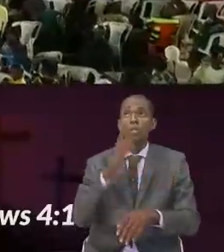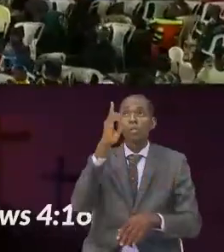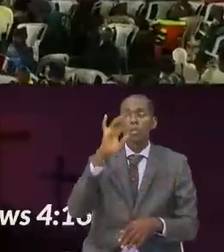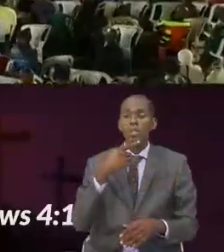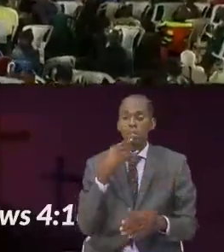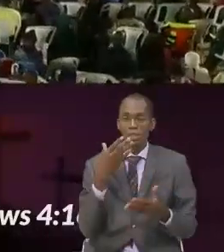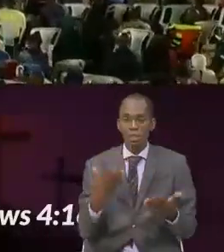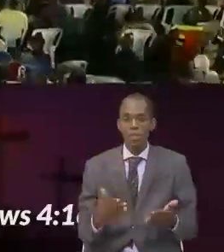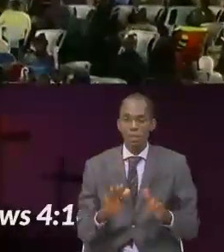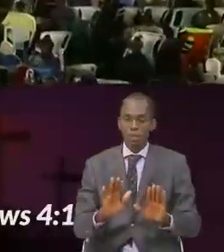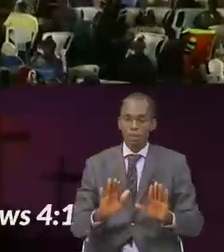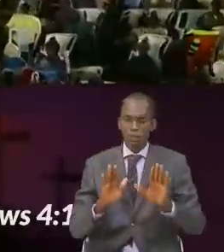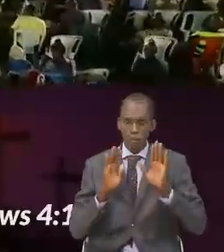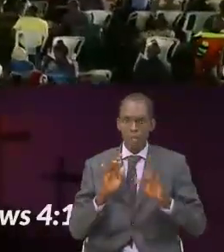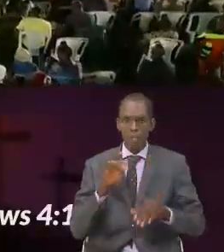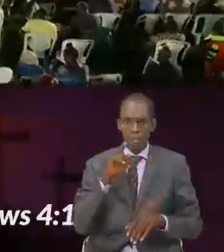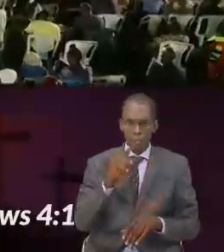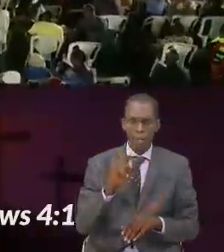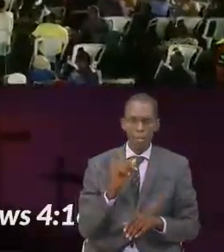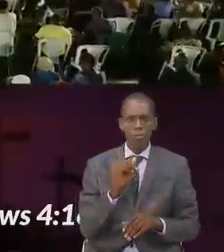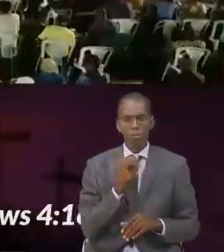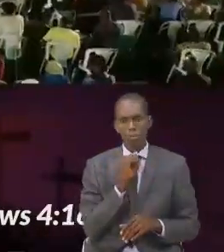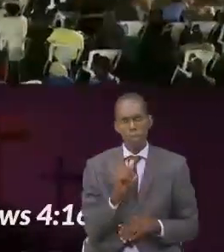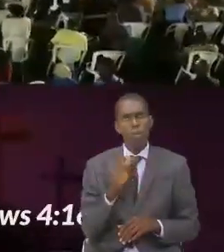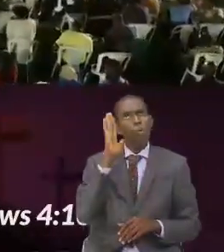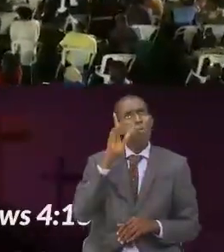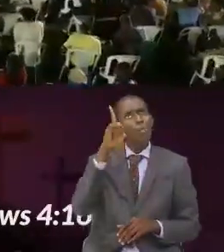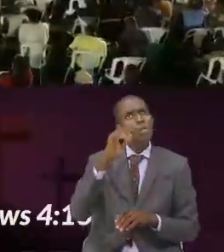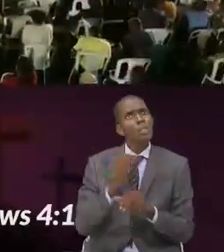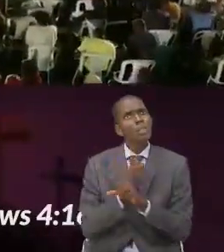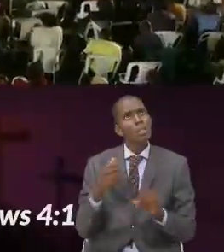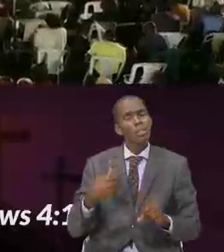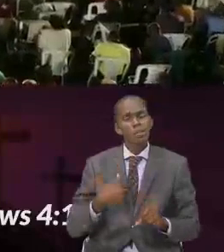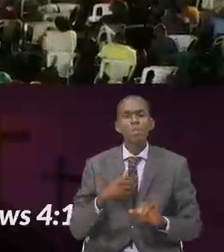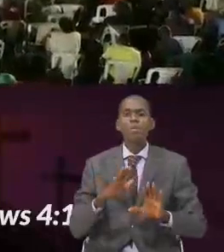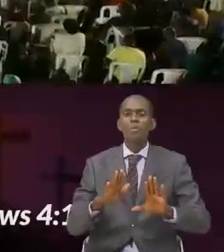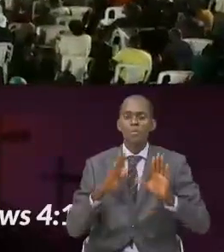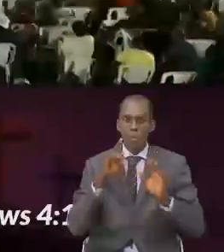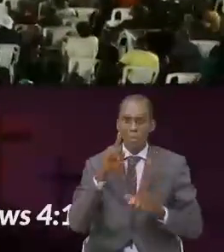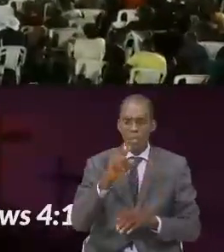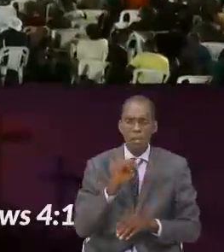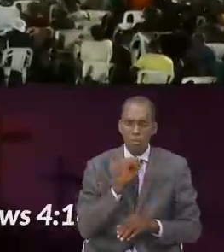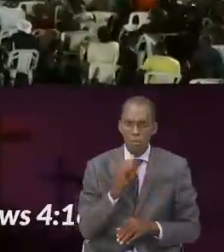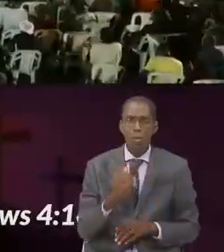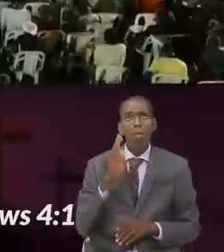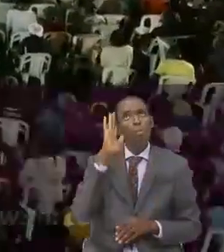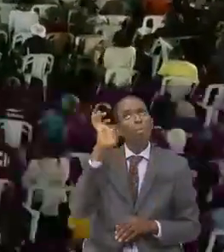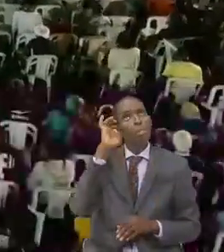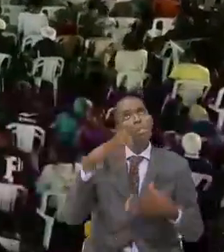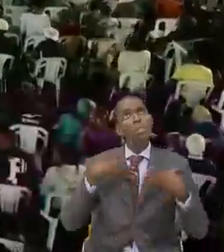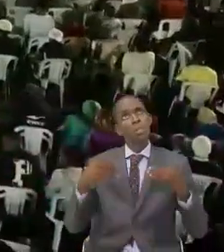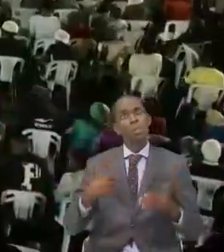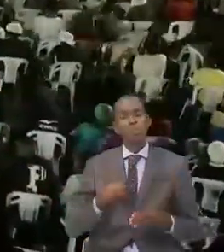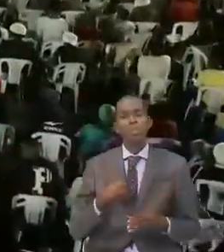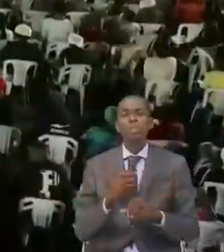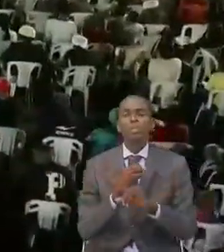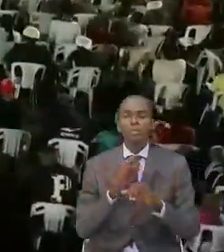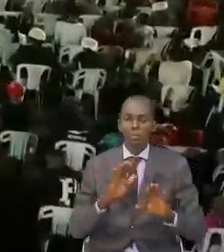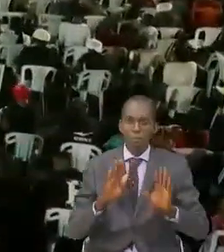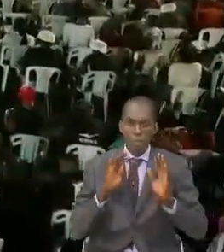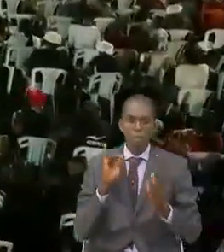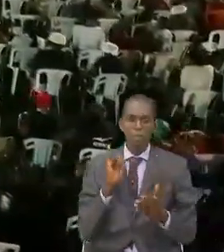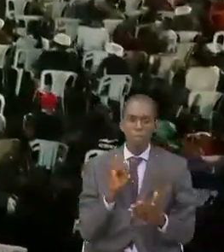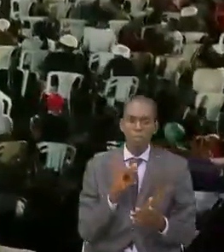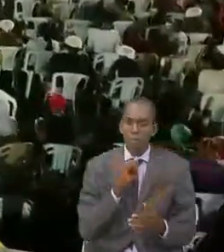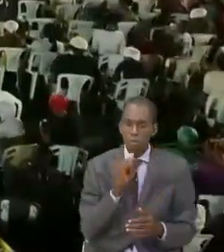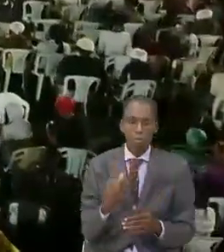the Almighty God talking unto it. It says, fear thou not. Will he save me? Fear thou not. Will he